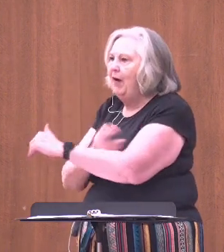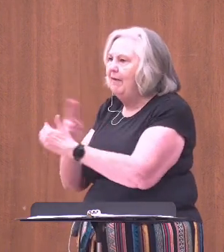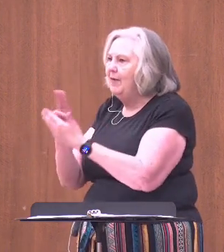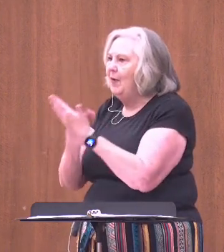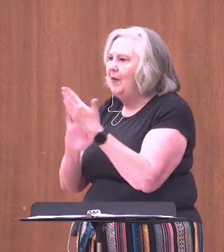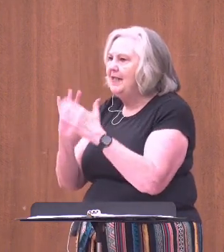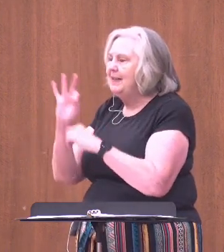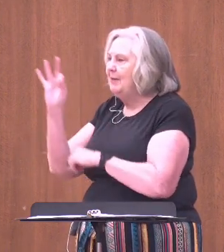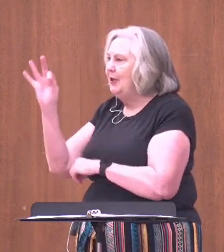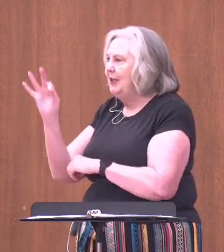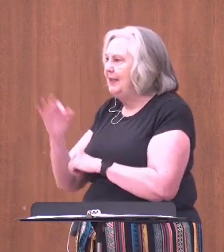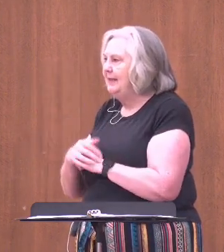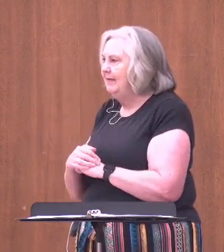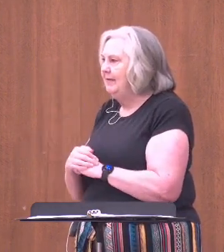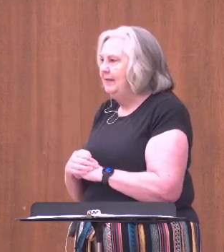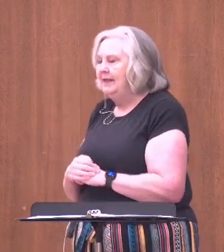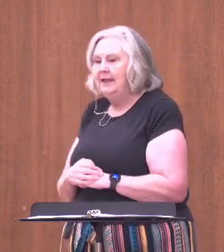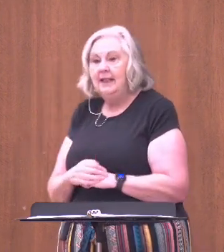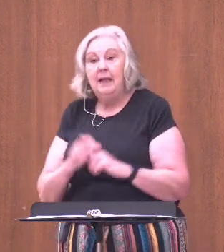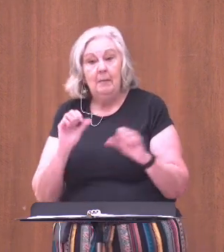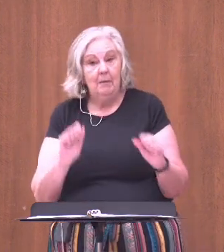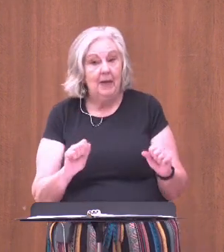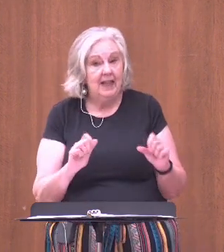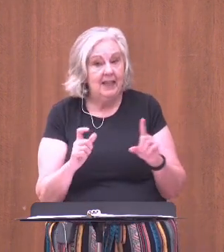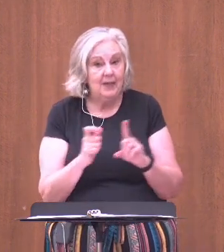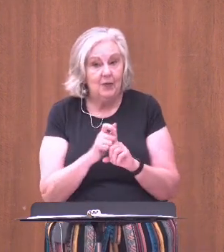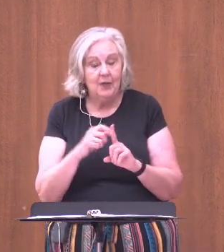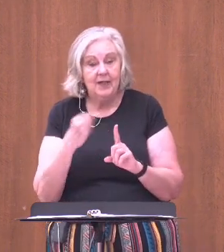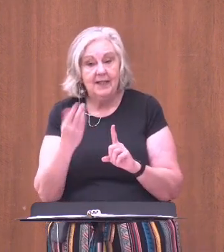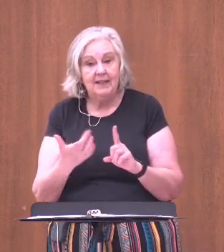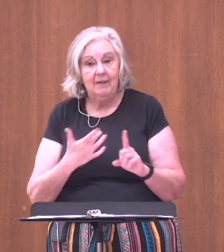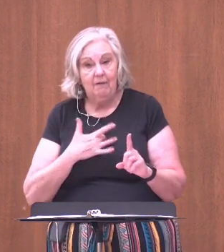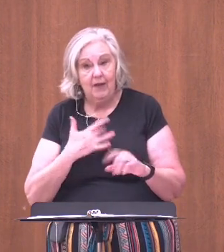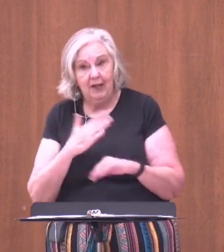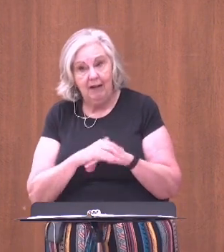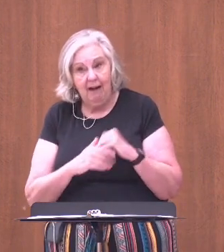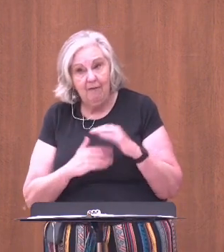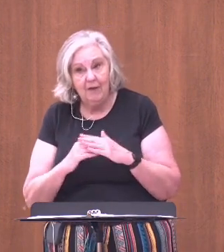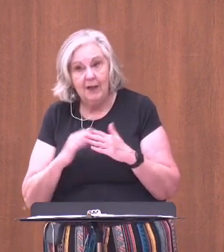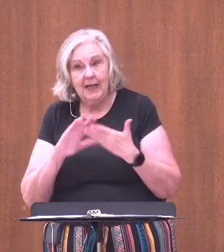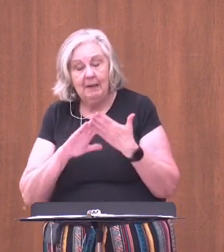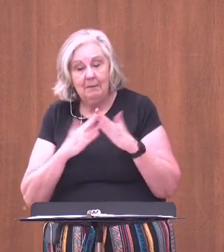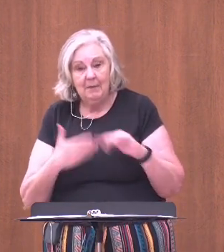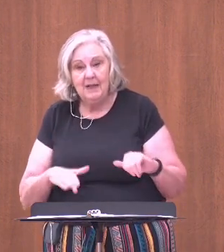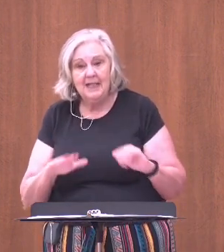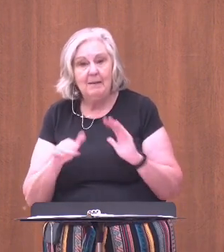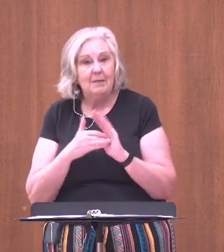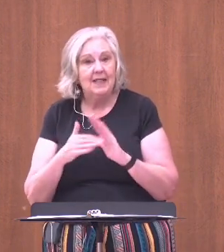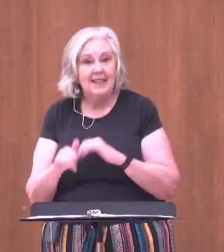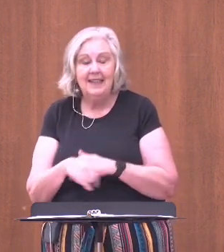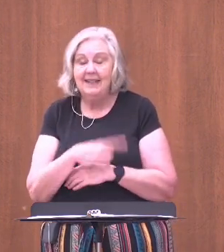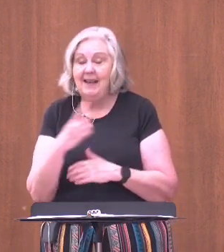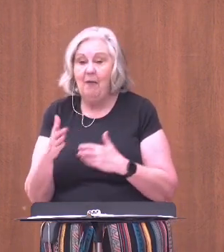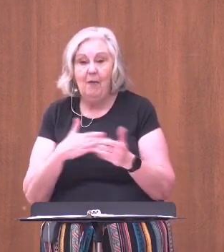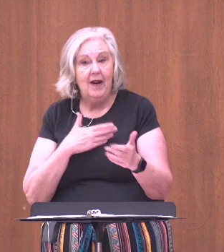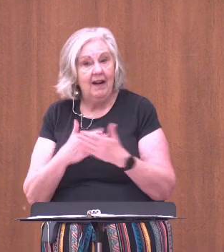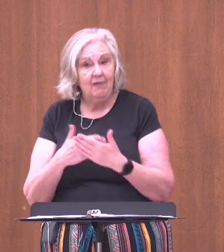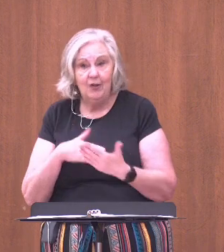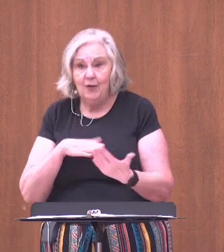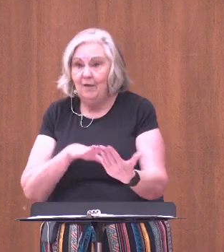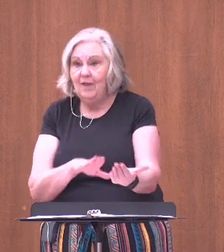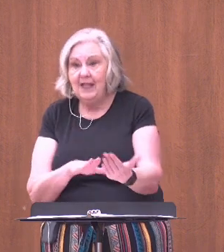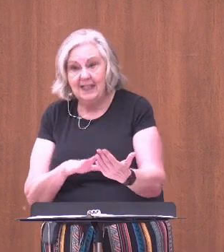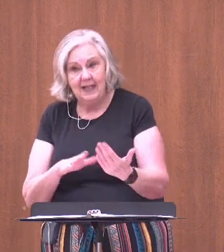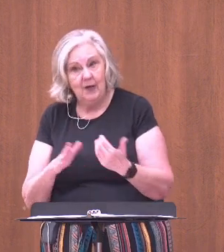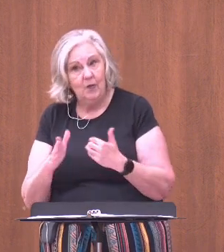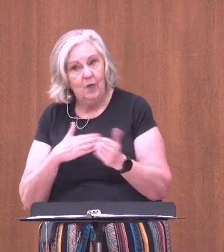Spirit." May these words grant you comfort and peace in the midst of this day, whatever it is that you are facing,